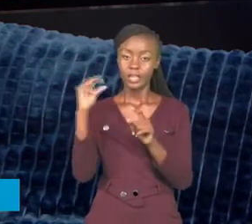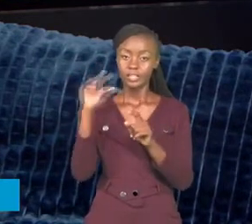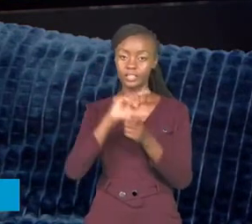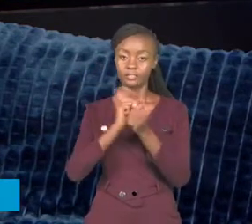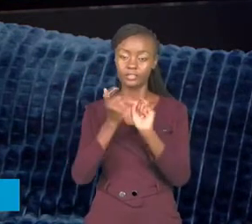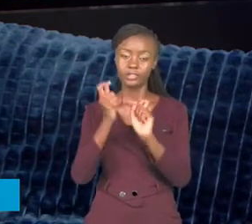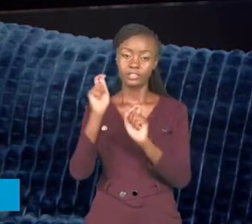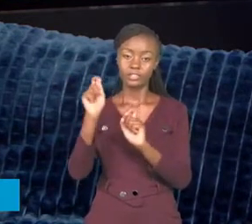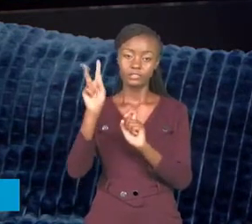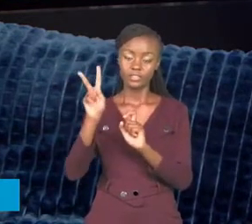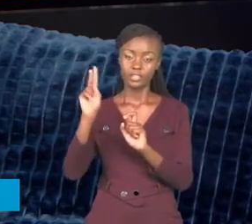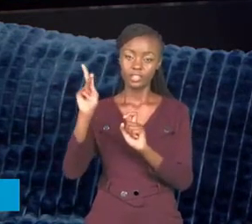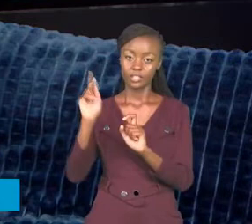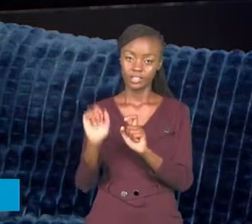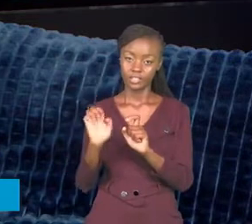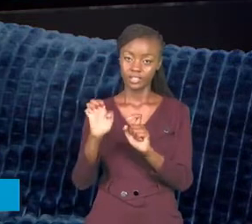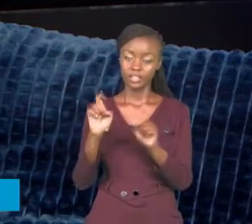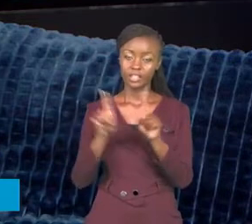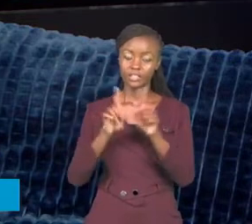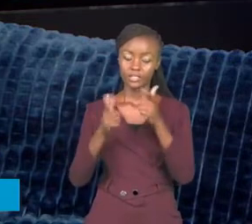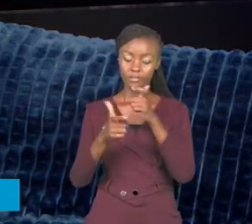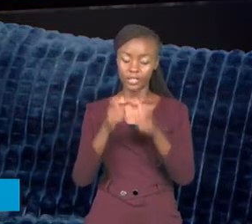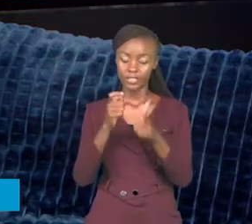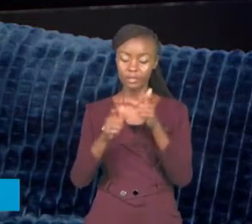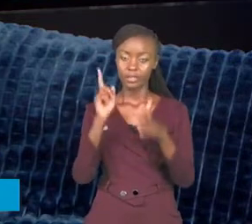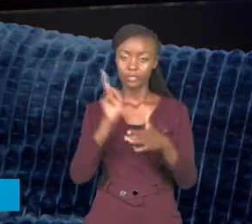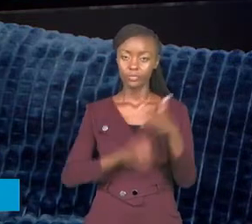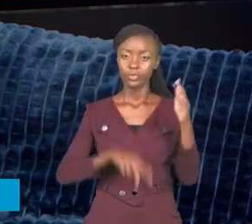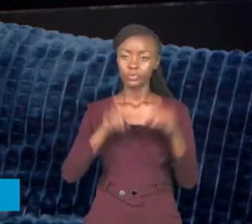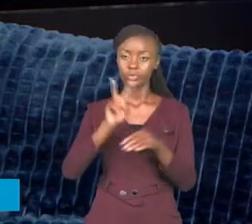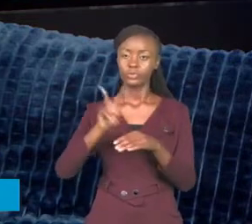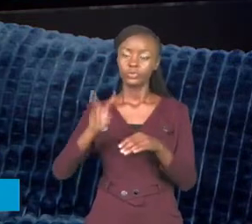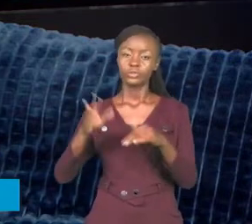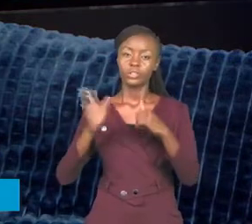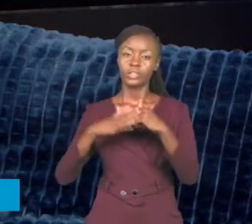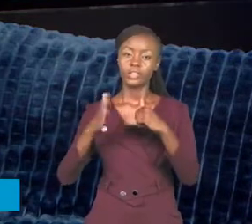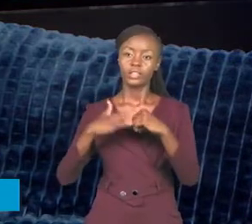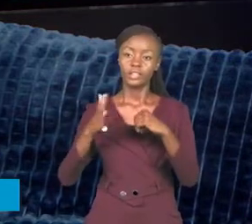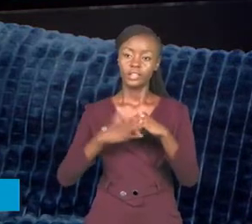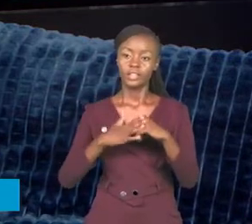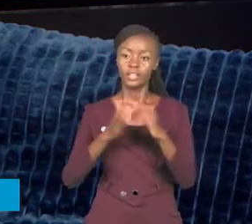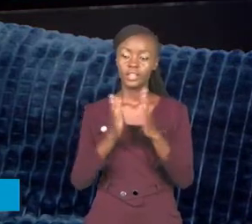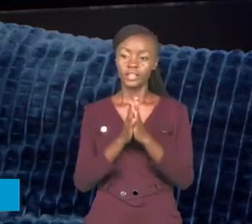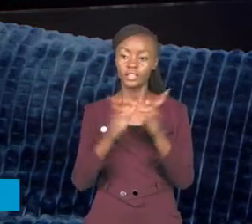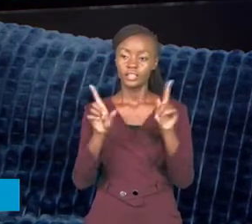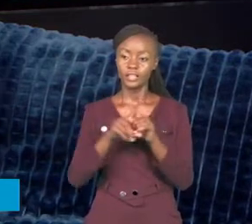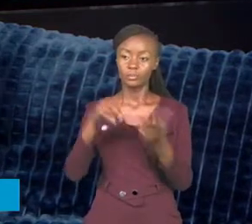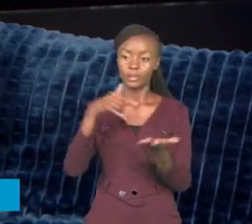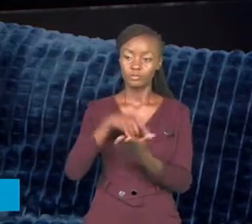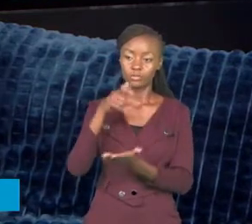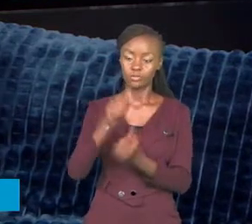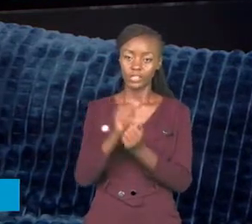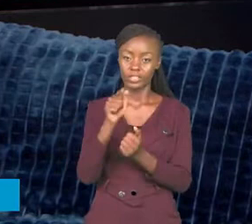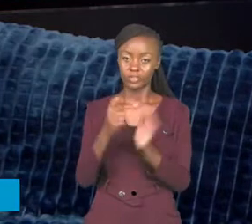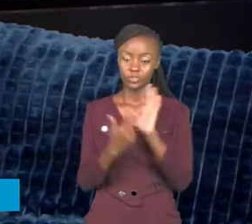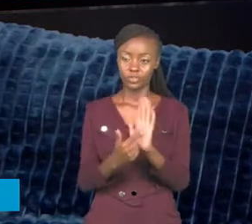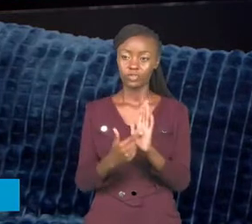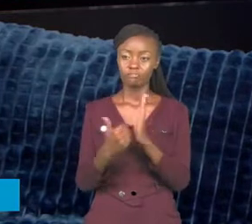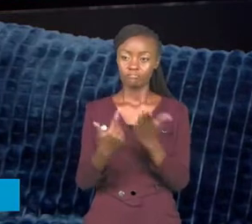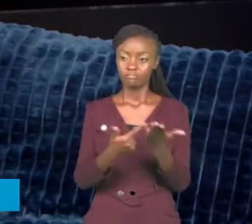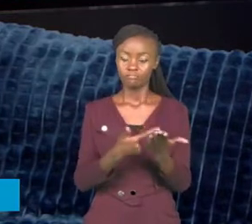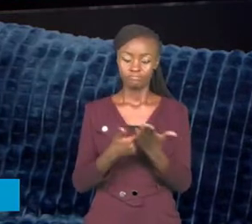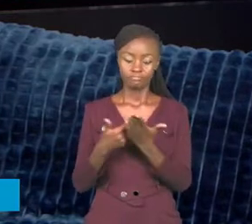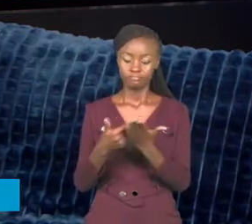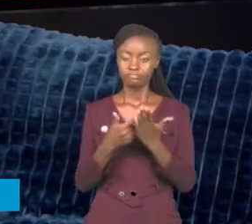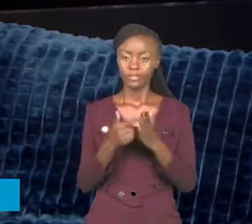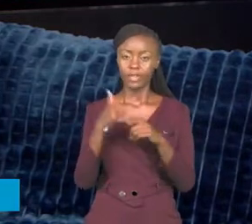your views as we discuss all these. SMS lines always open, 22999. Be part of the show. Be sampling your views with one of